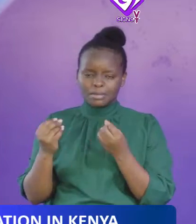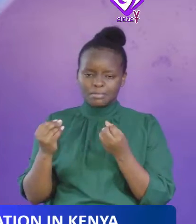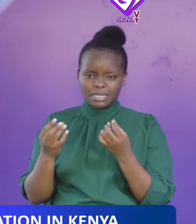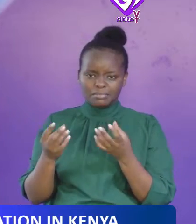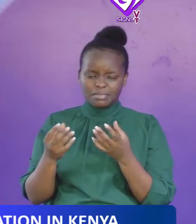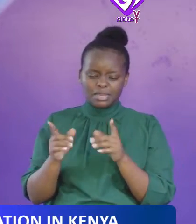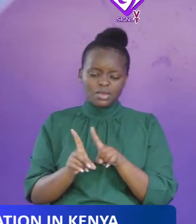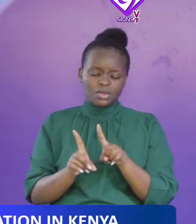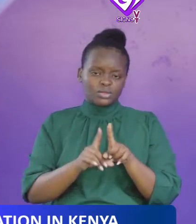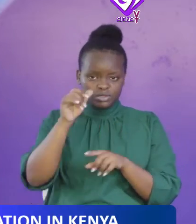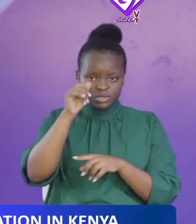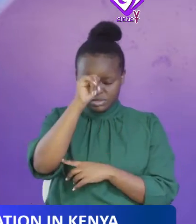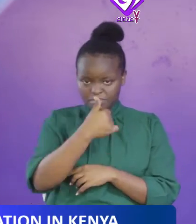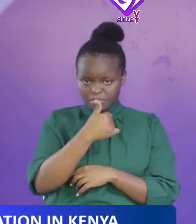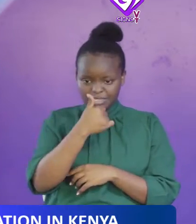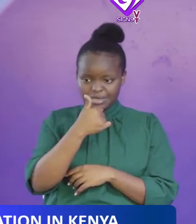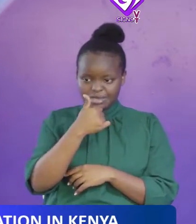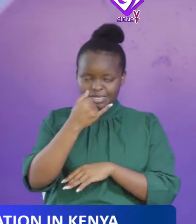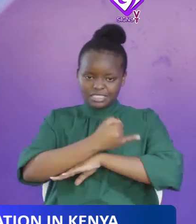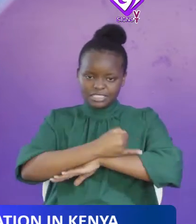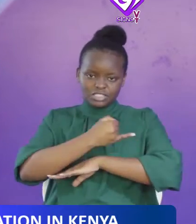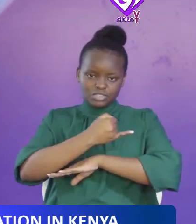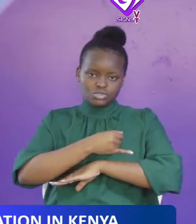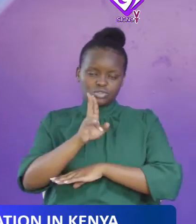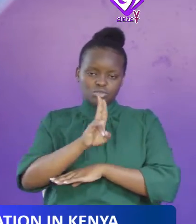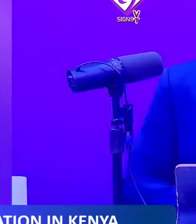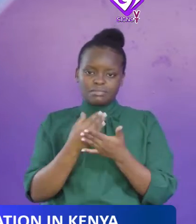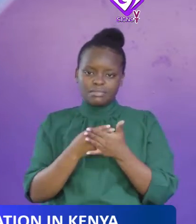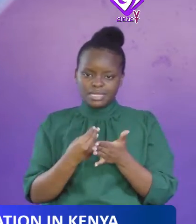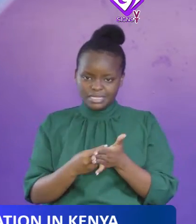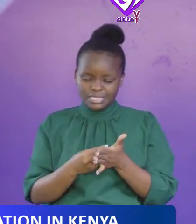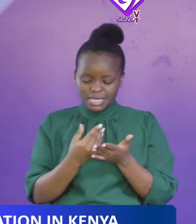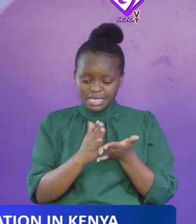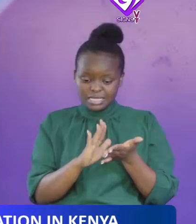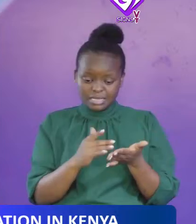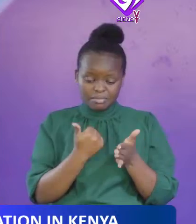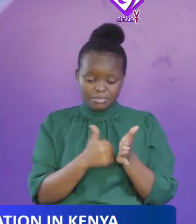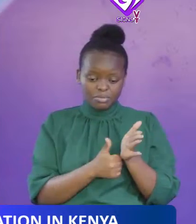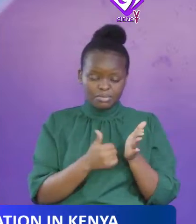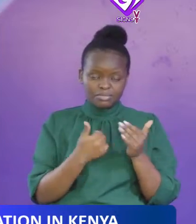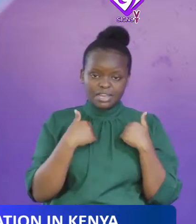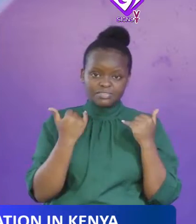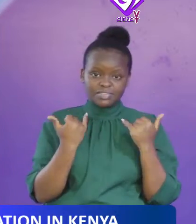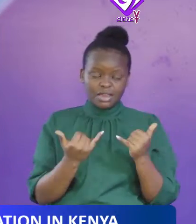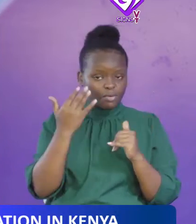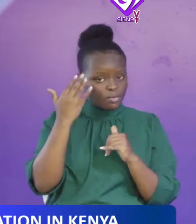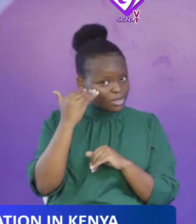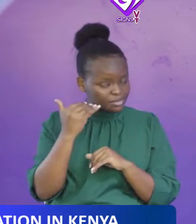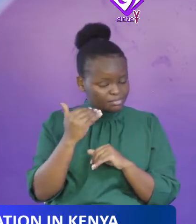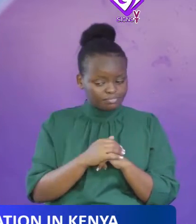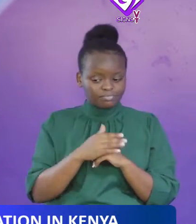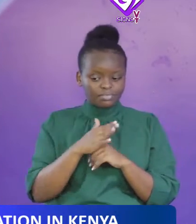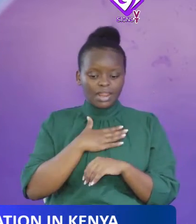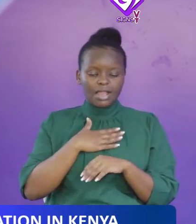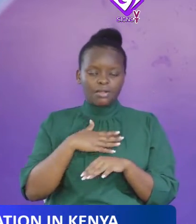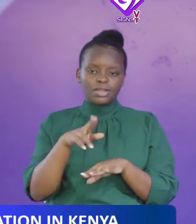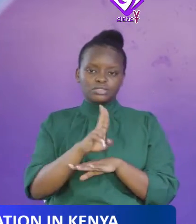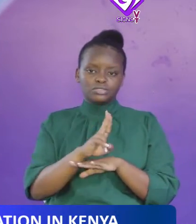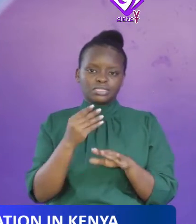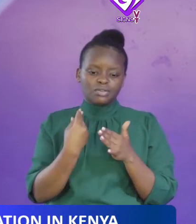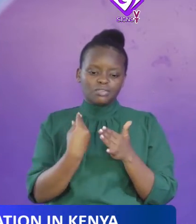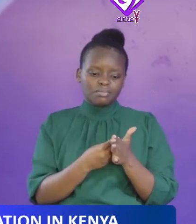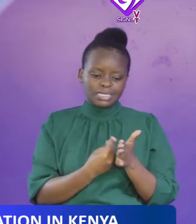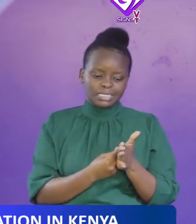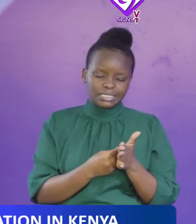smarter institutional spending. Some of the issues we're having right now is because our spending